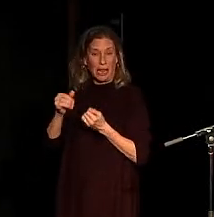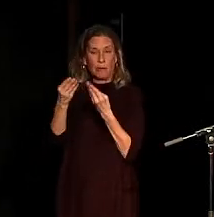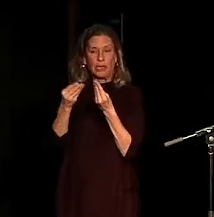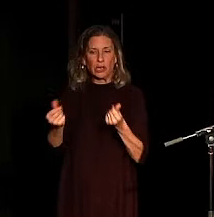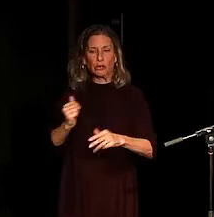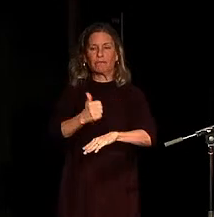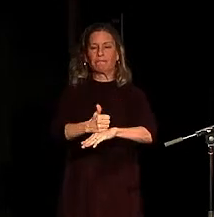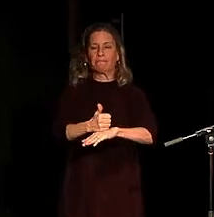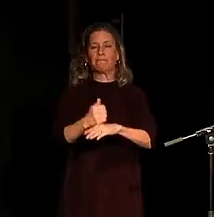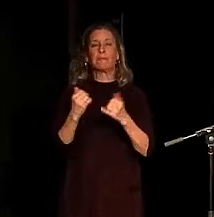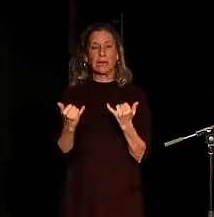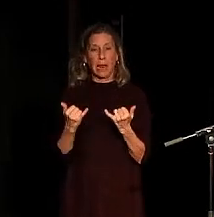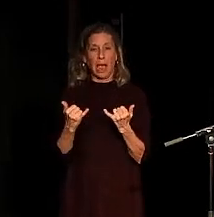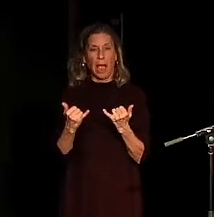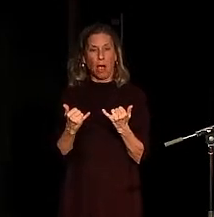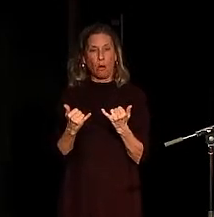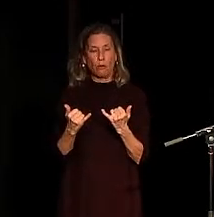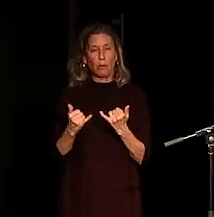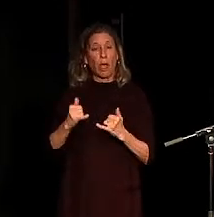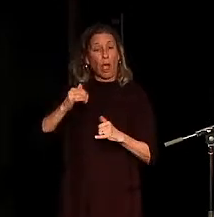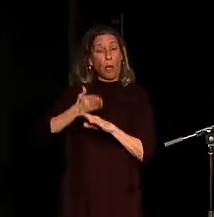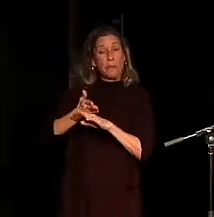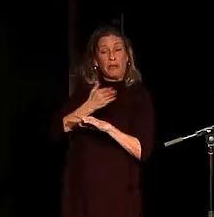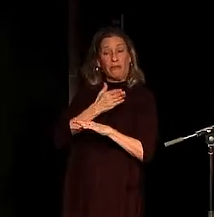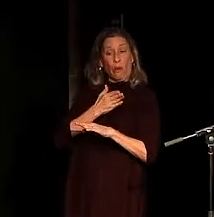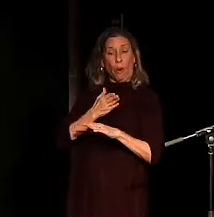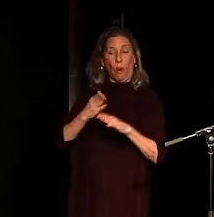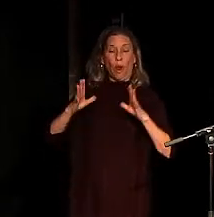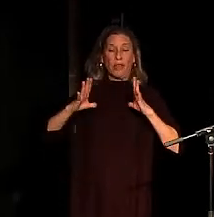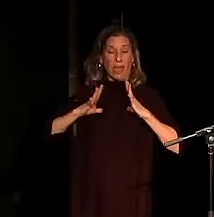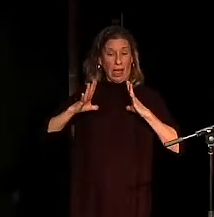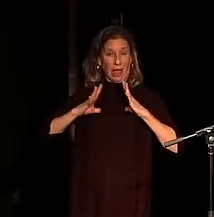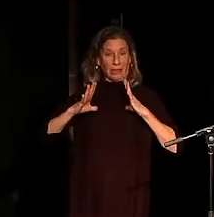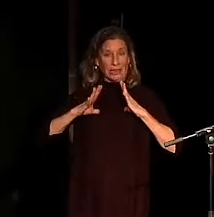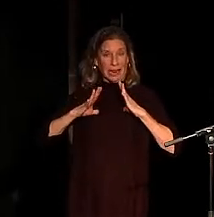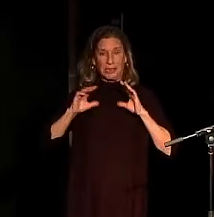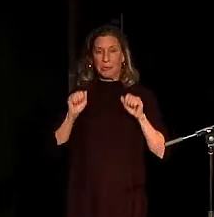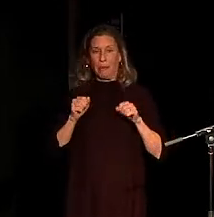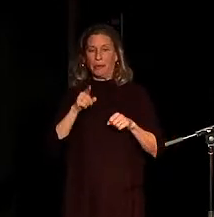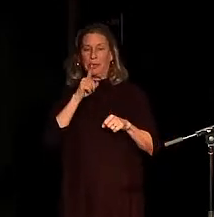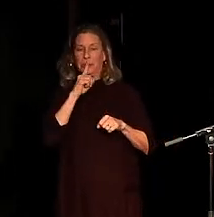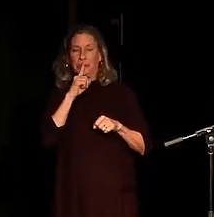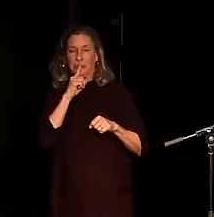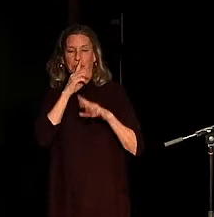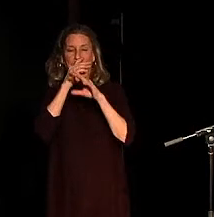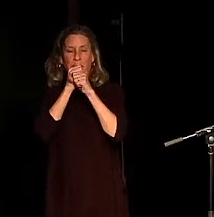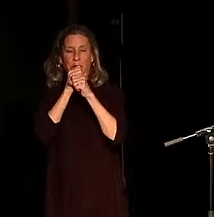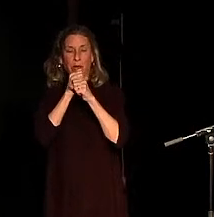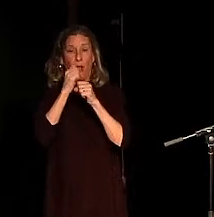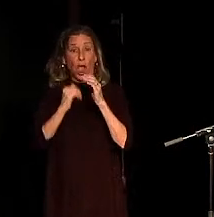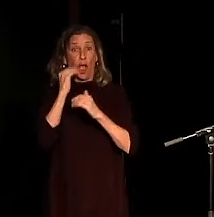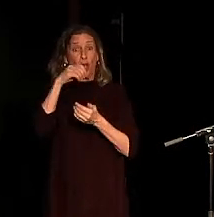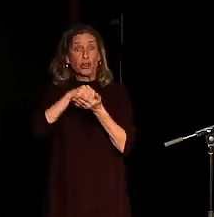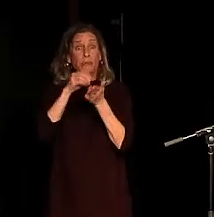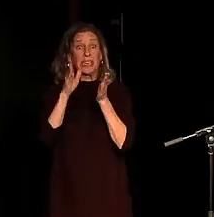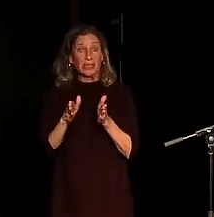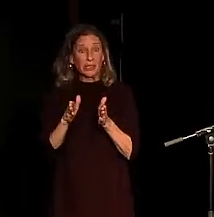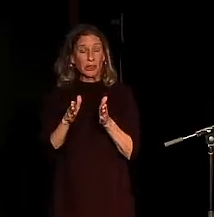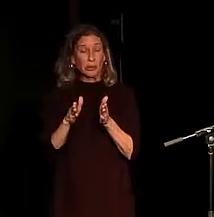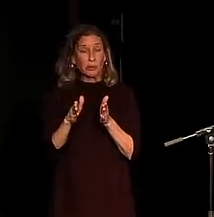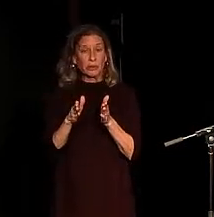in place. There was a time before the holidays when I said, Rhonda, you probably don't want me talking about this because you'll have too many students,